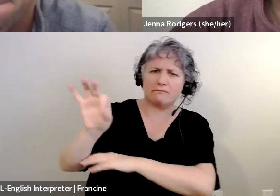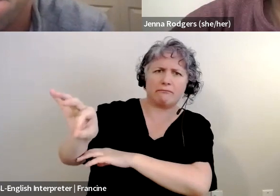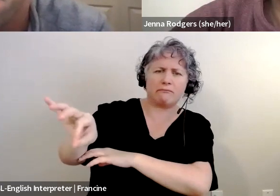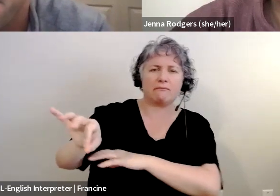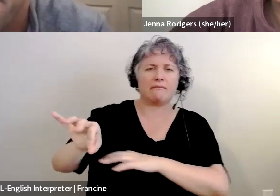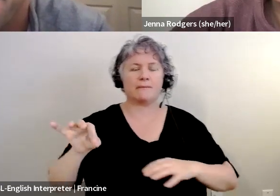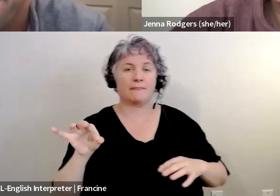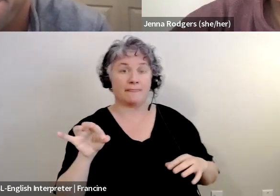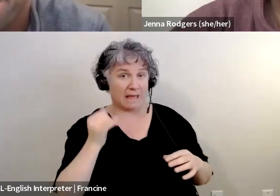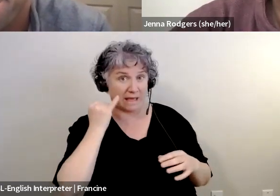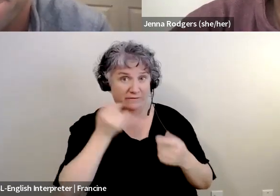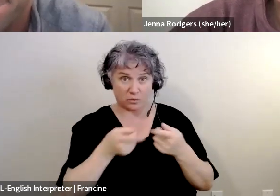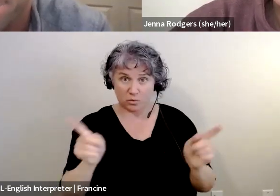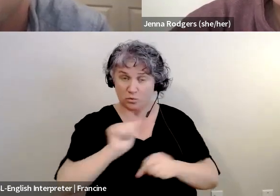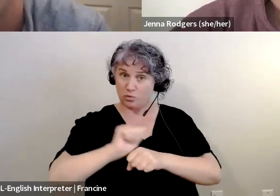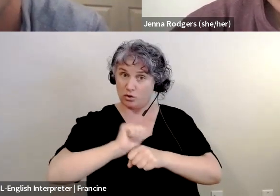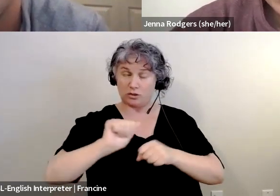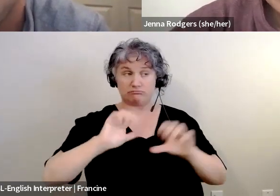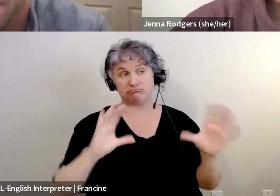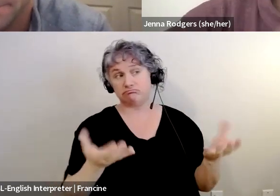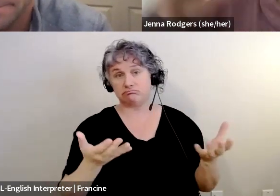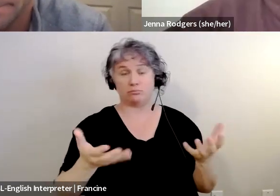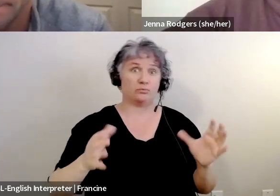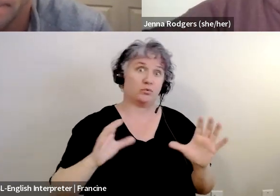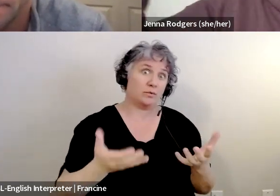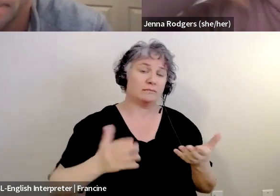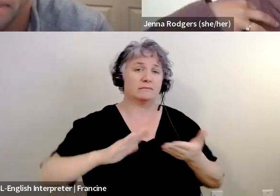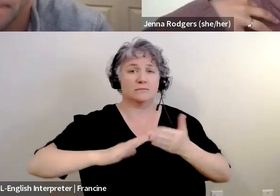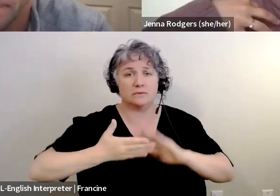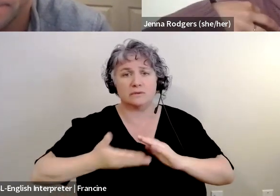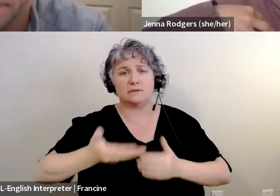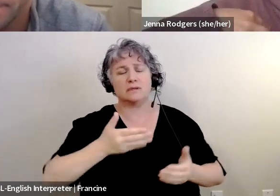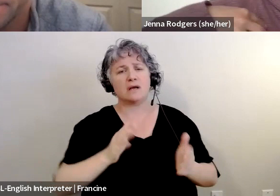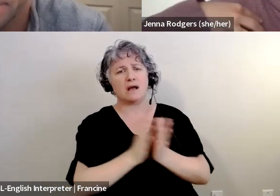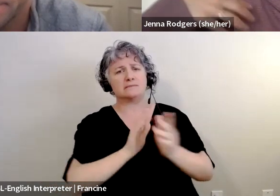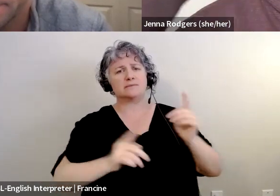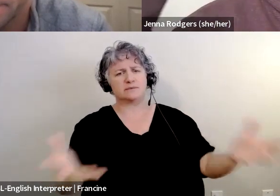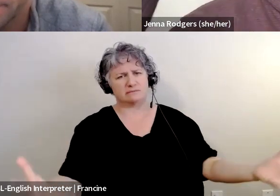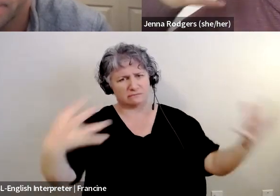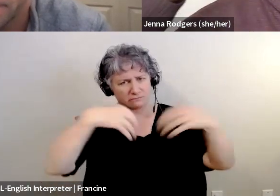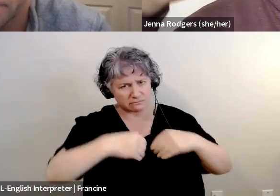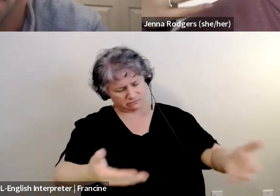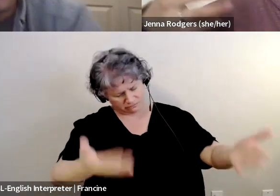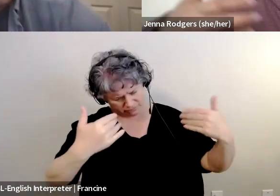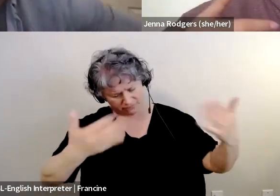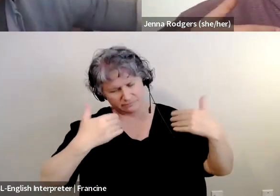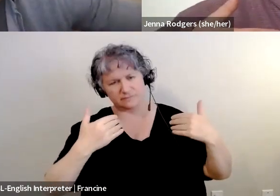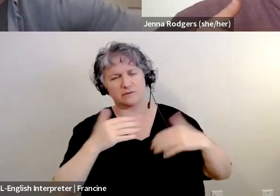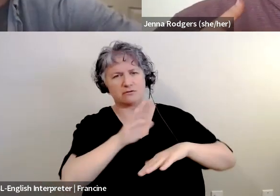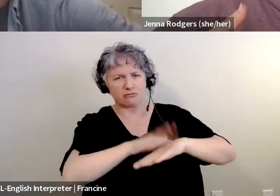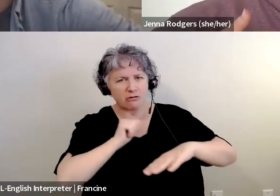So when you are working in a community, we're asking people to like come in and be part of the community. And so if you can